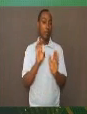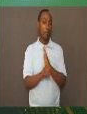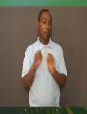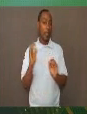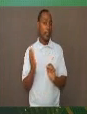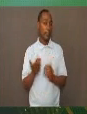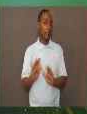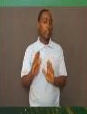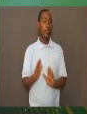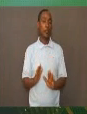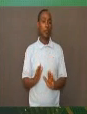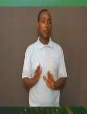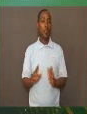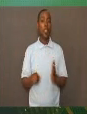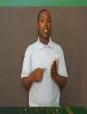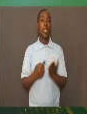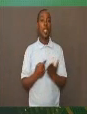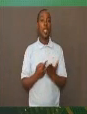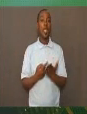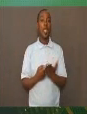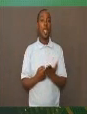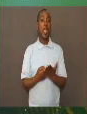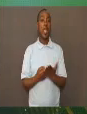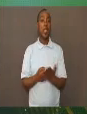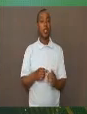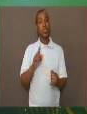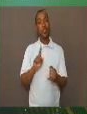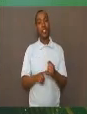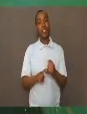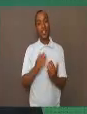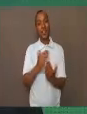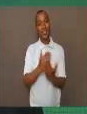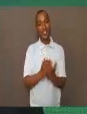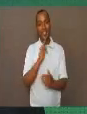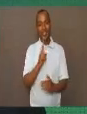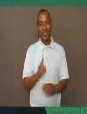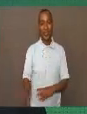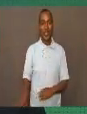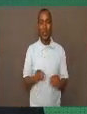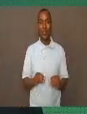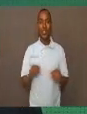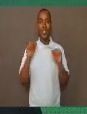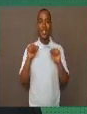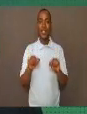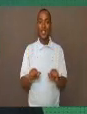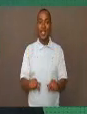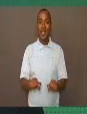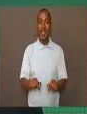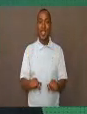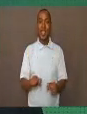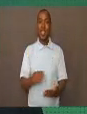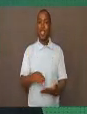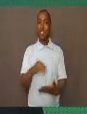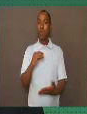This brings us to the end of our lesson, students. Today we learned